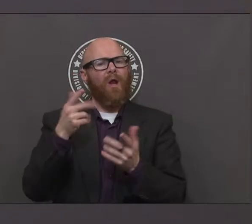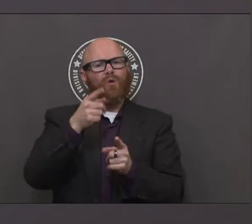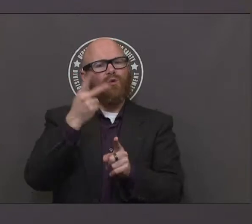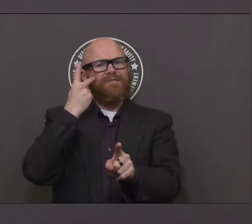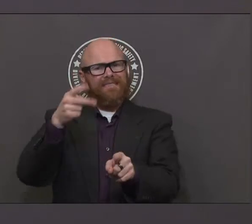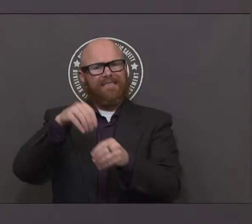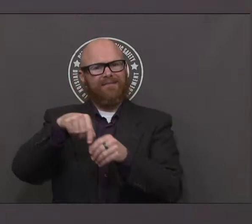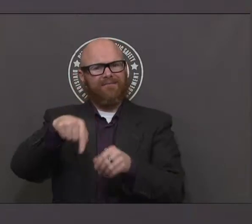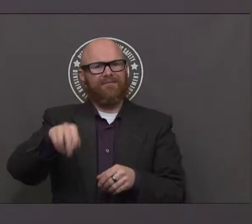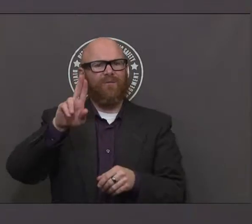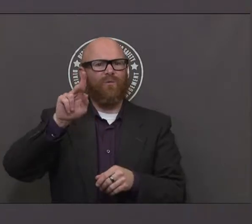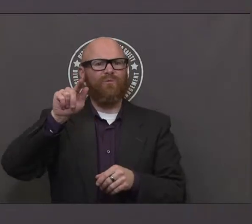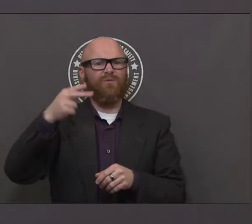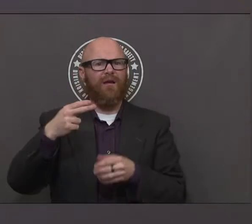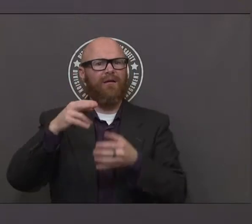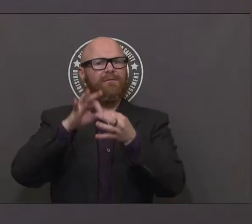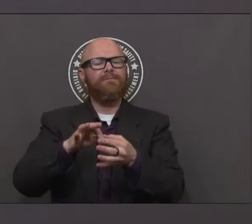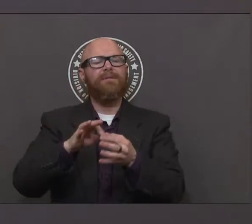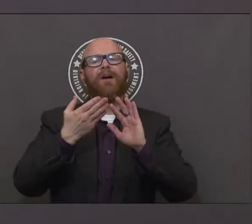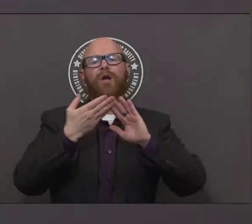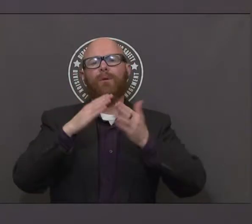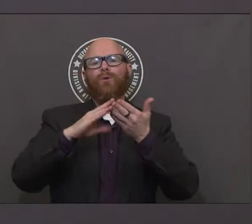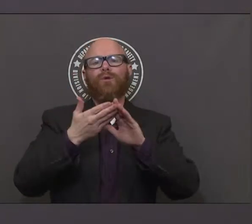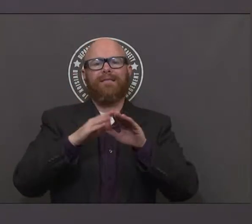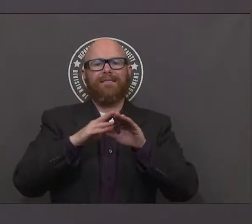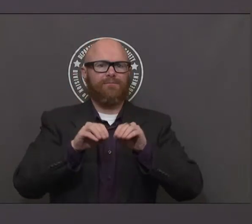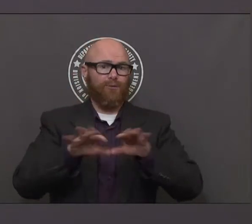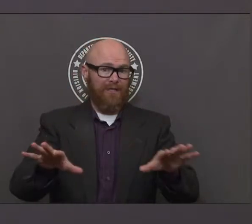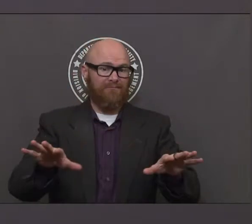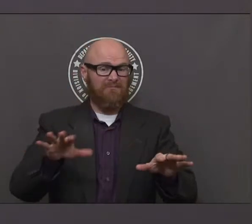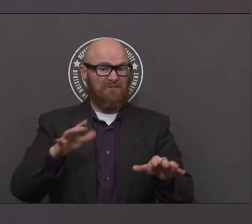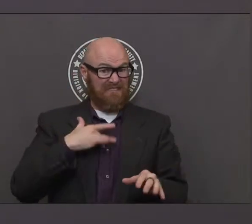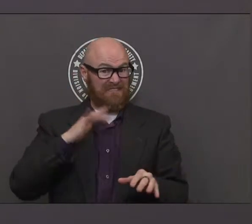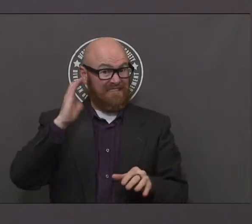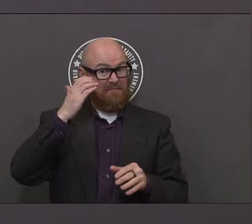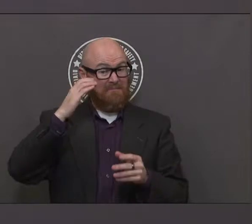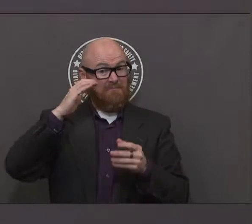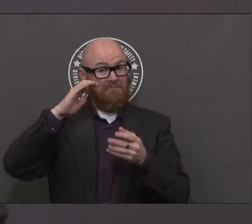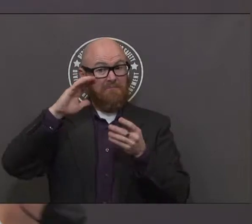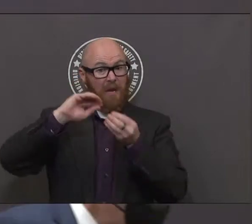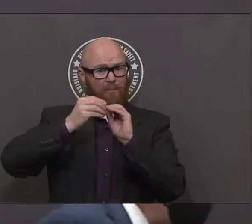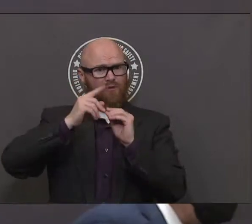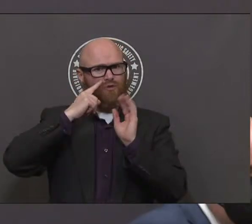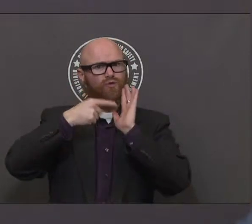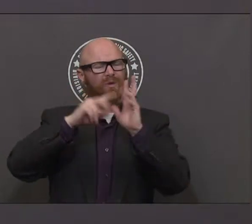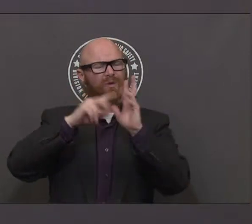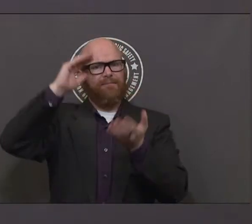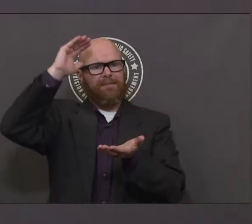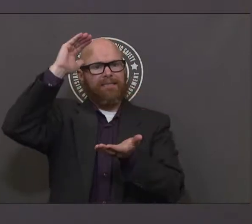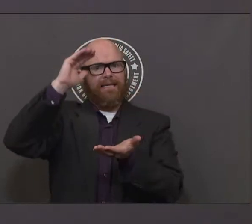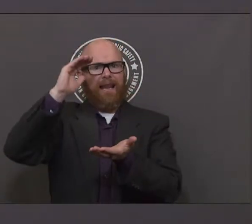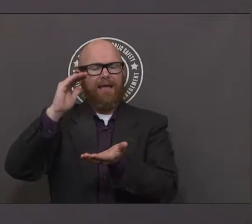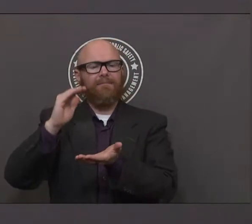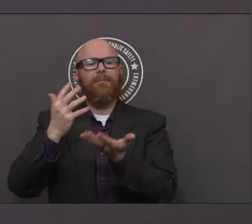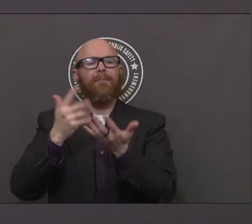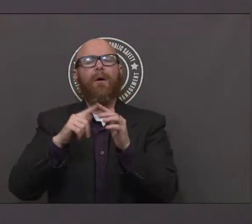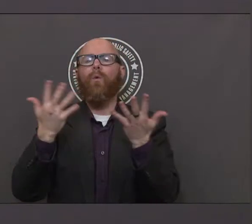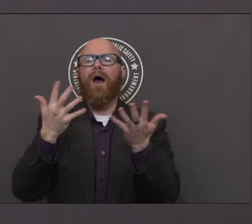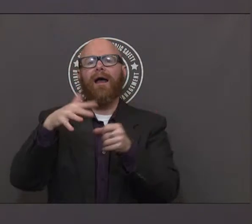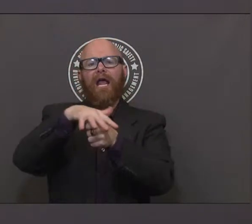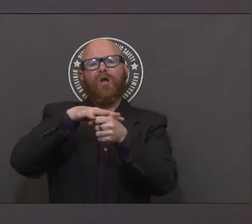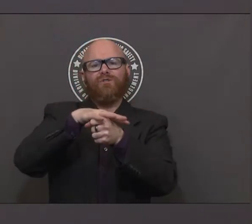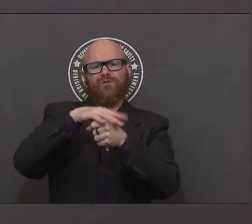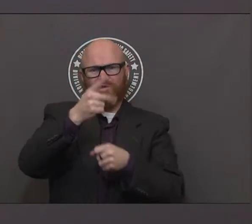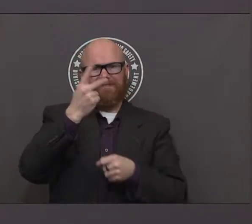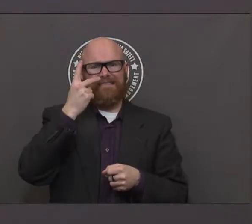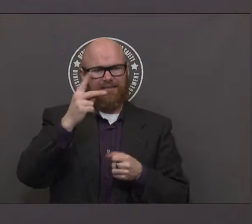Utah in terms of community spread, whether it's on the decline as the numbers indicate? If so, what regions in Utah are you